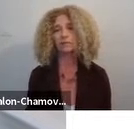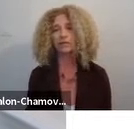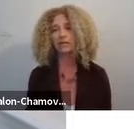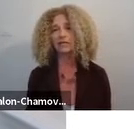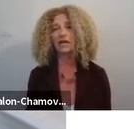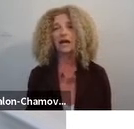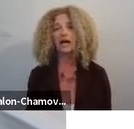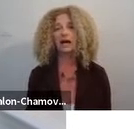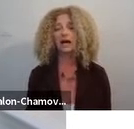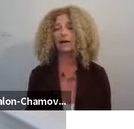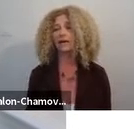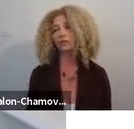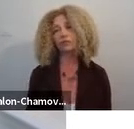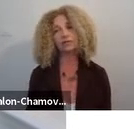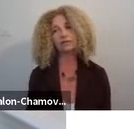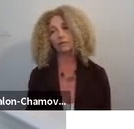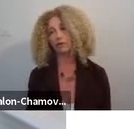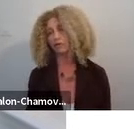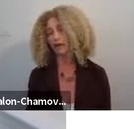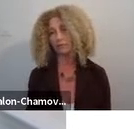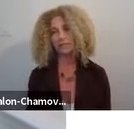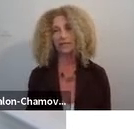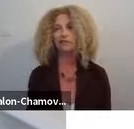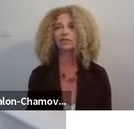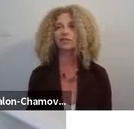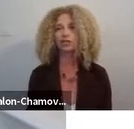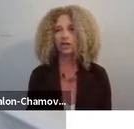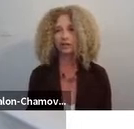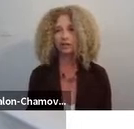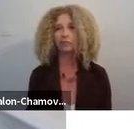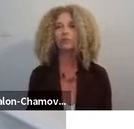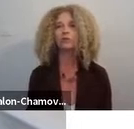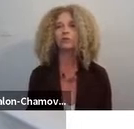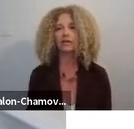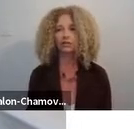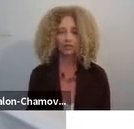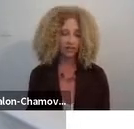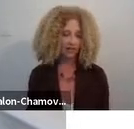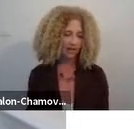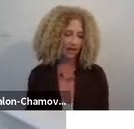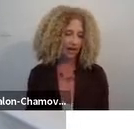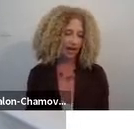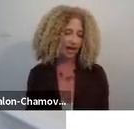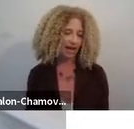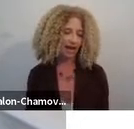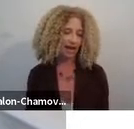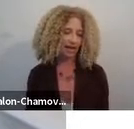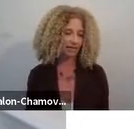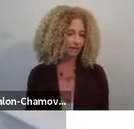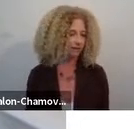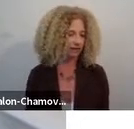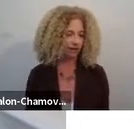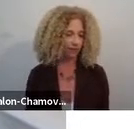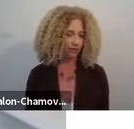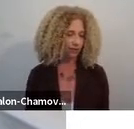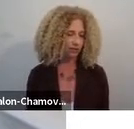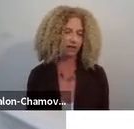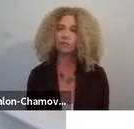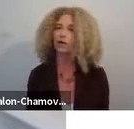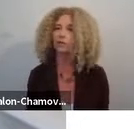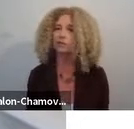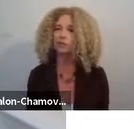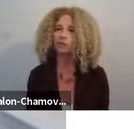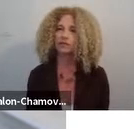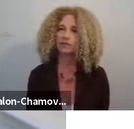with disabilities. It comprises about 5% of the general population. And whether we